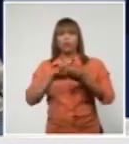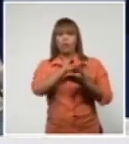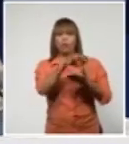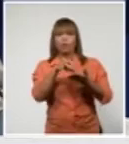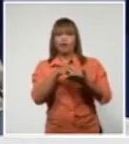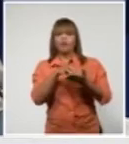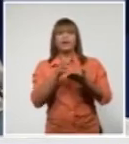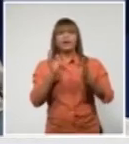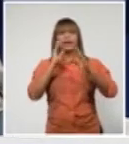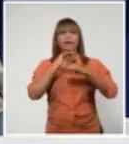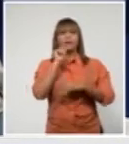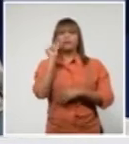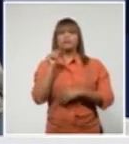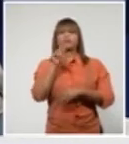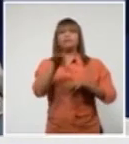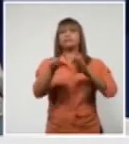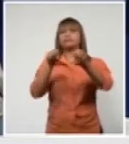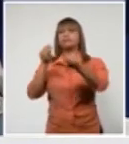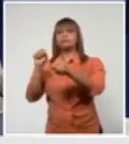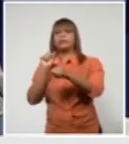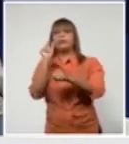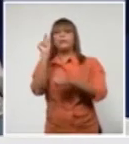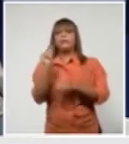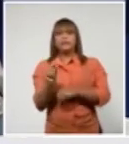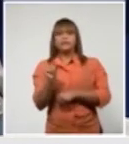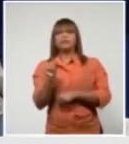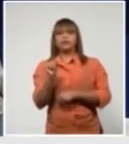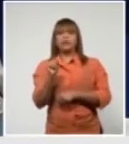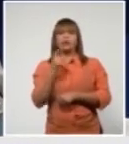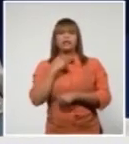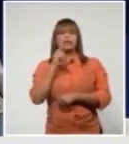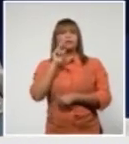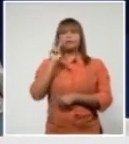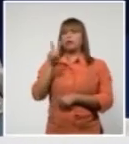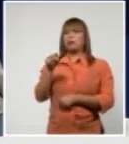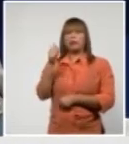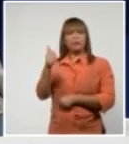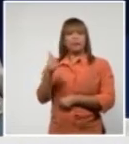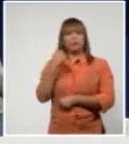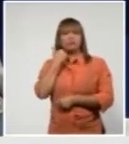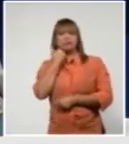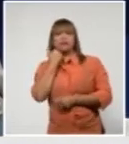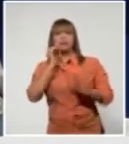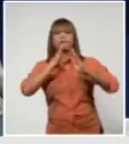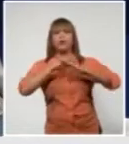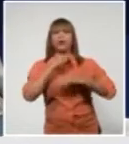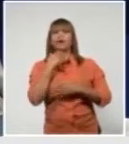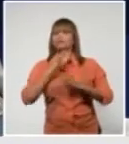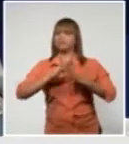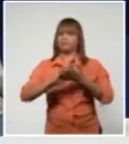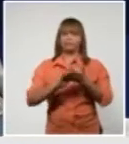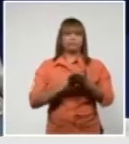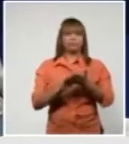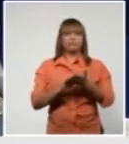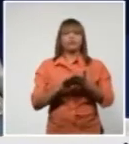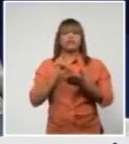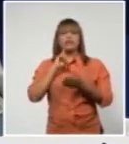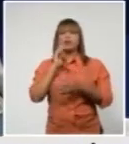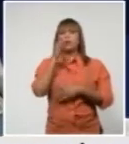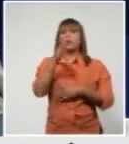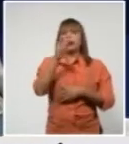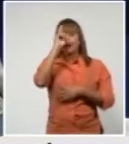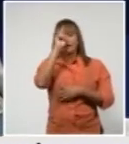Cienfuegos 107, Villa Clara 79, Sancti Spiritus